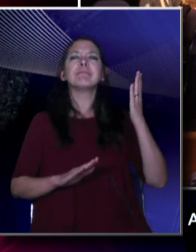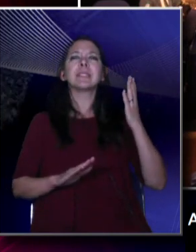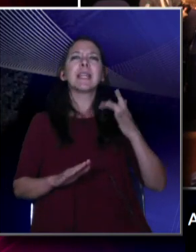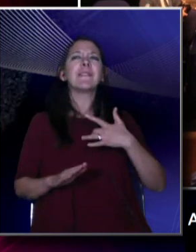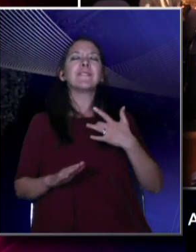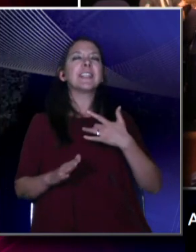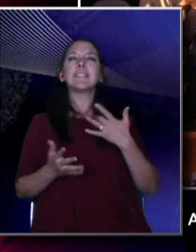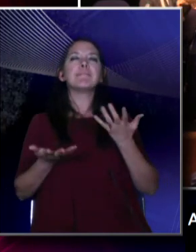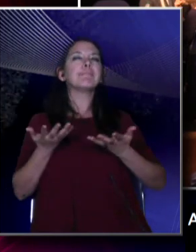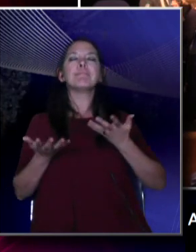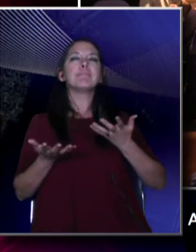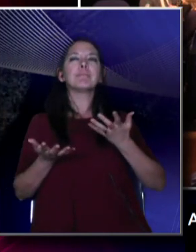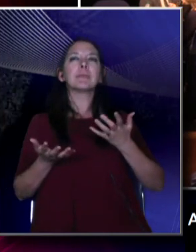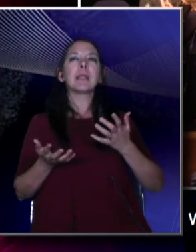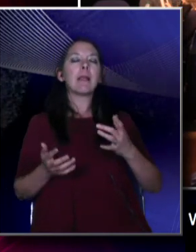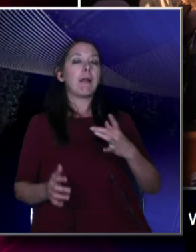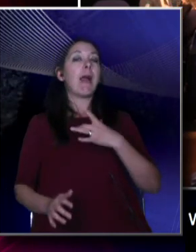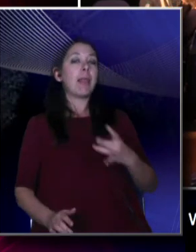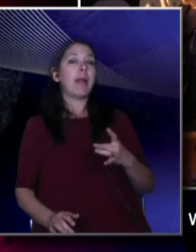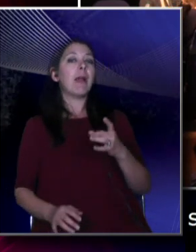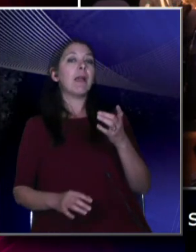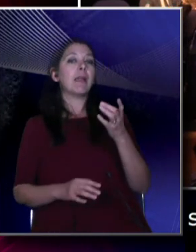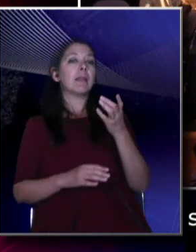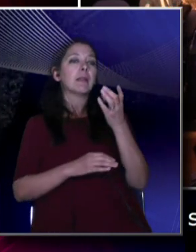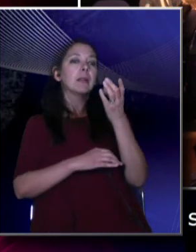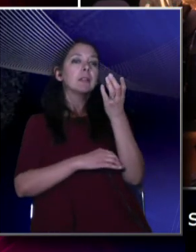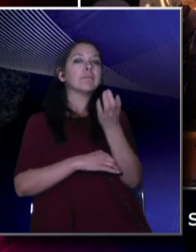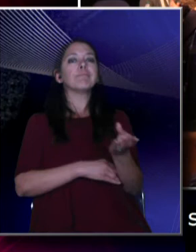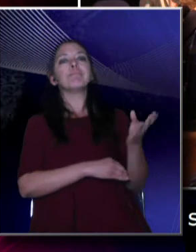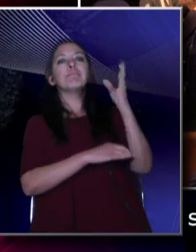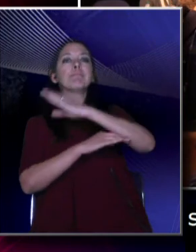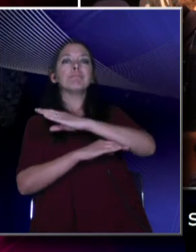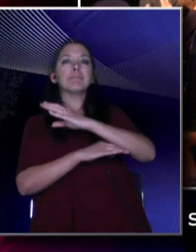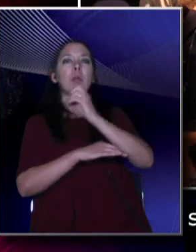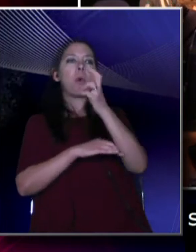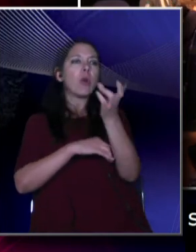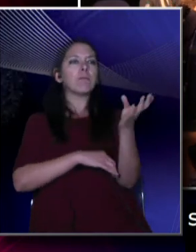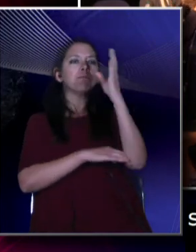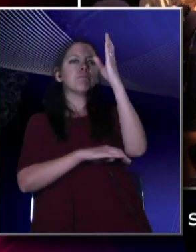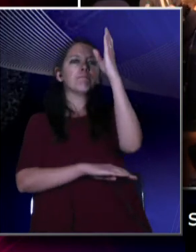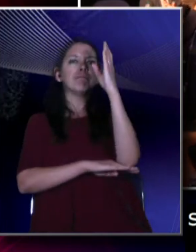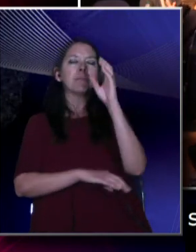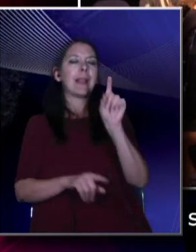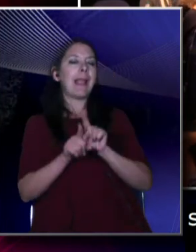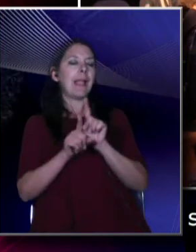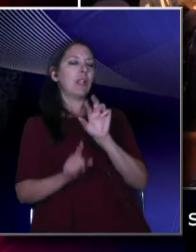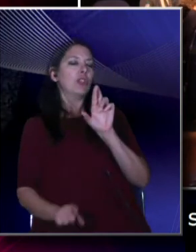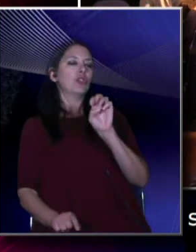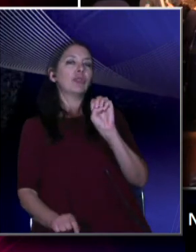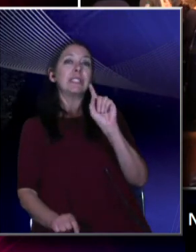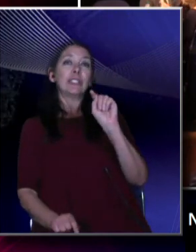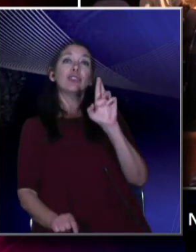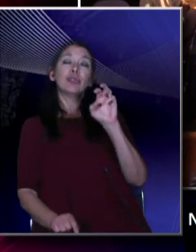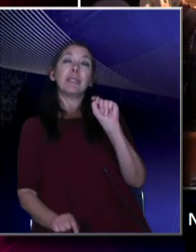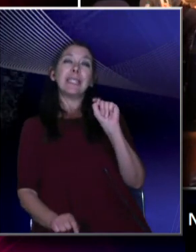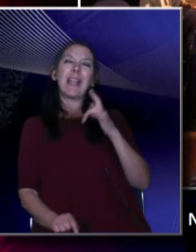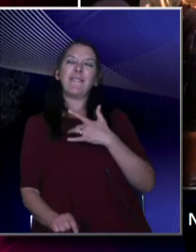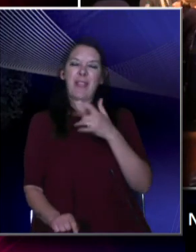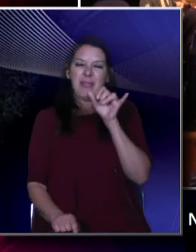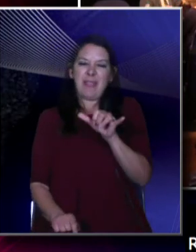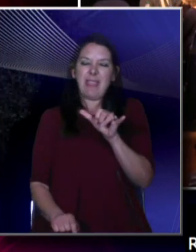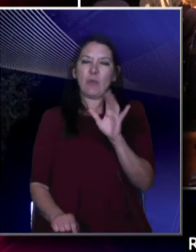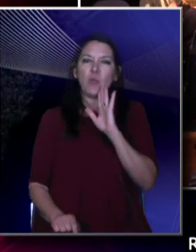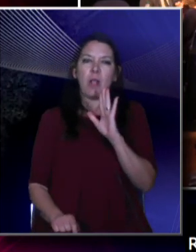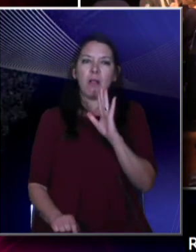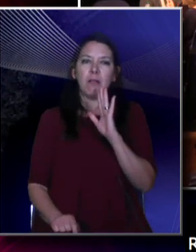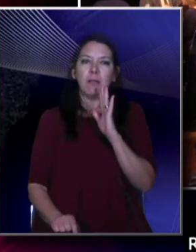think something more like a retreat, a full day, half a day, I think we need to make time for something like that. We really do.